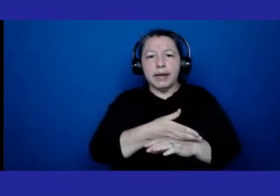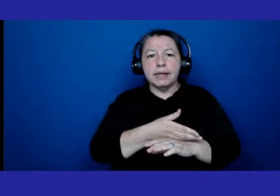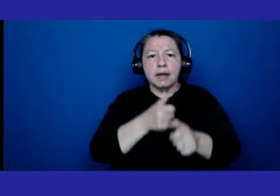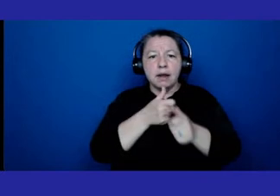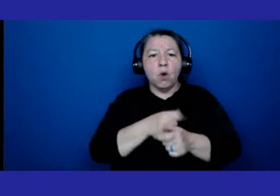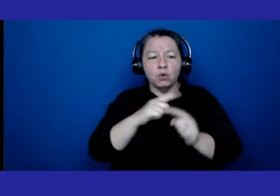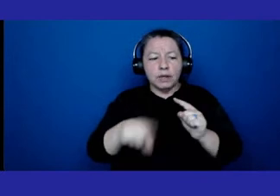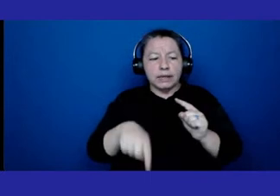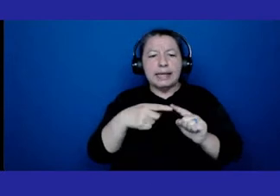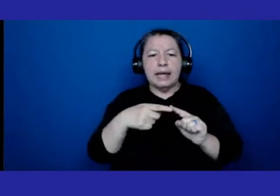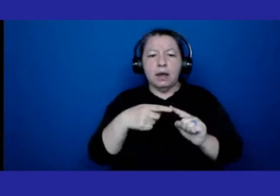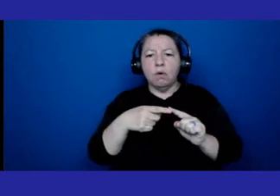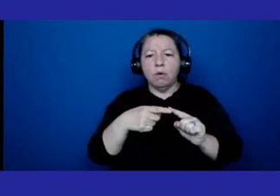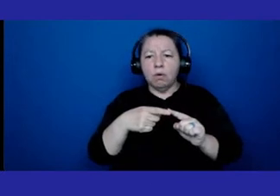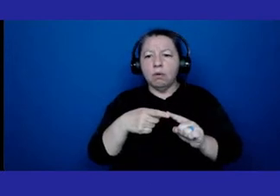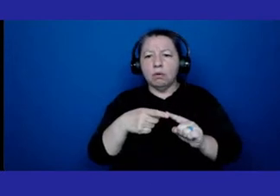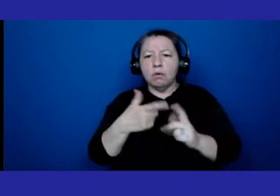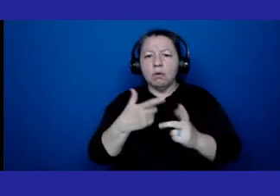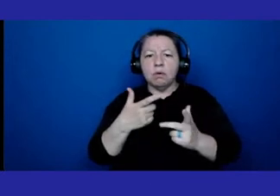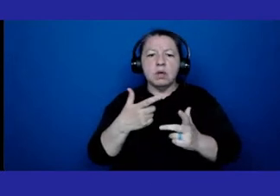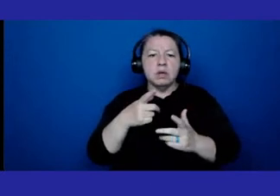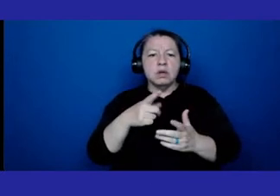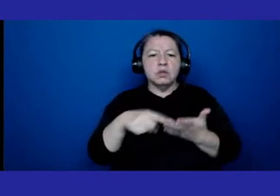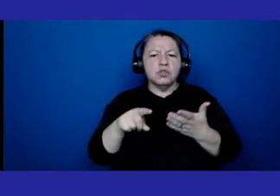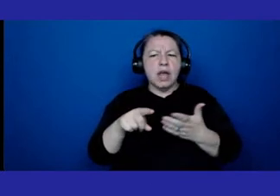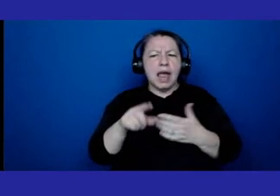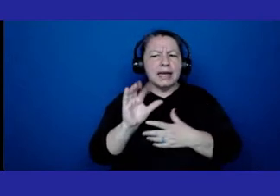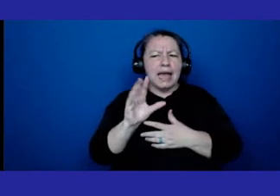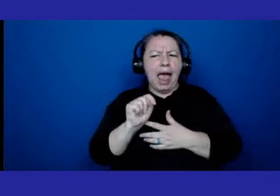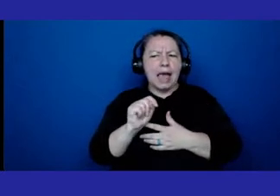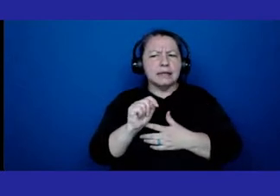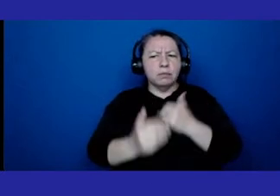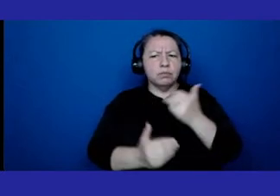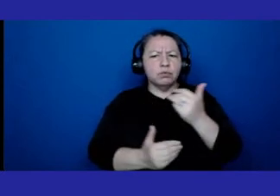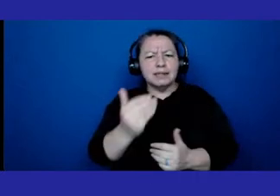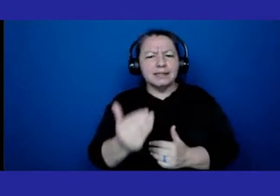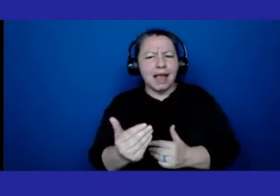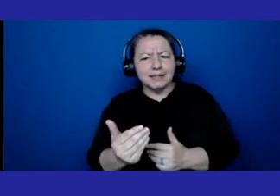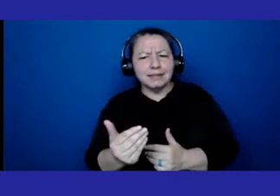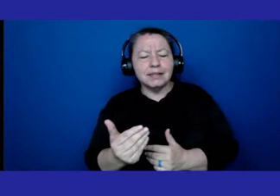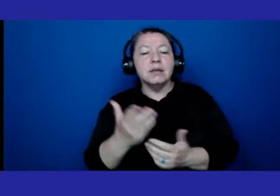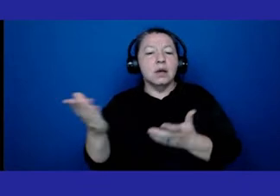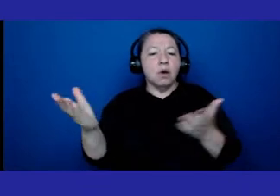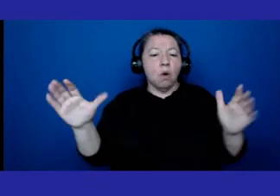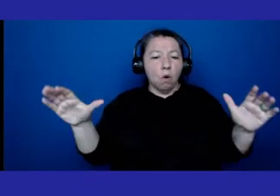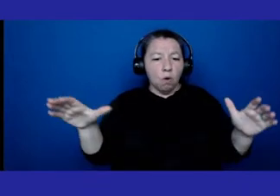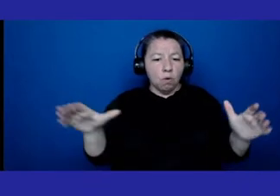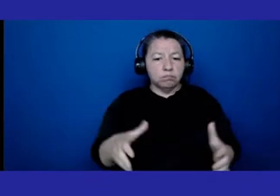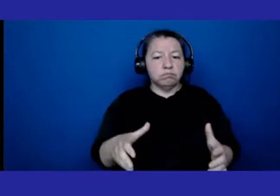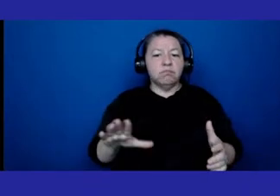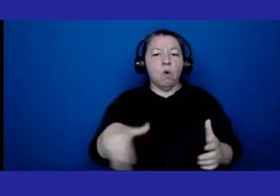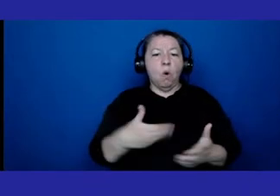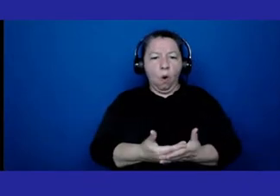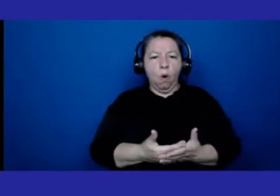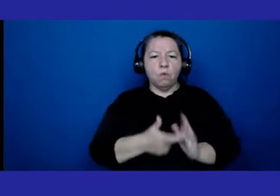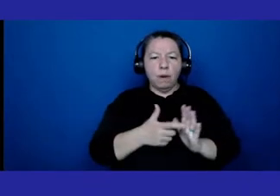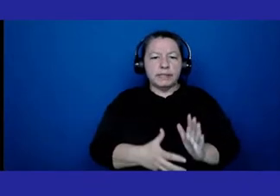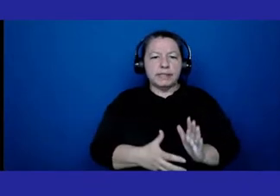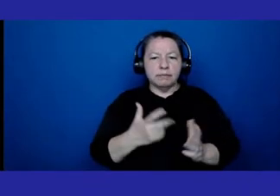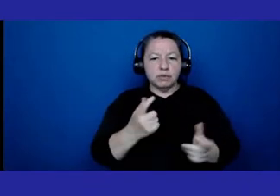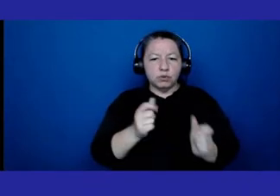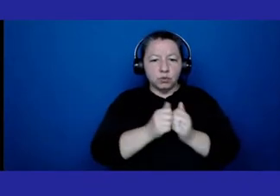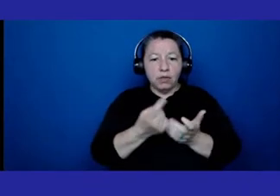do, check, act process, bringing all of the stakeholders together on a weekly basis for